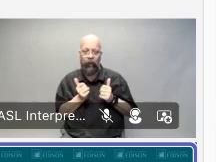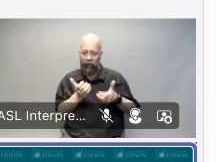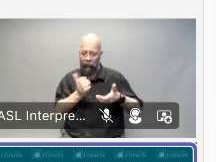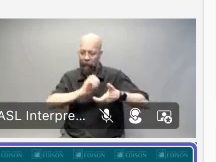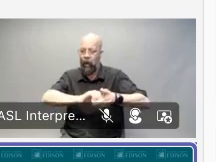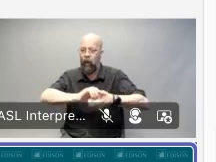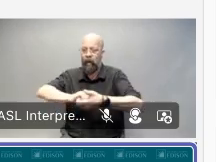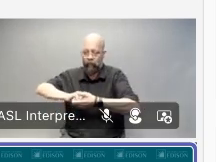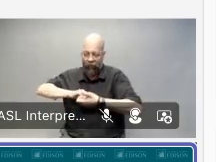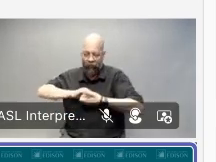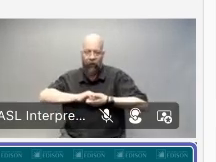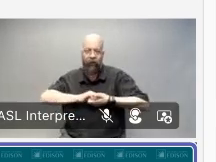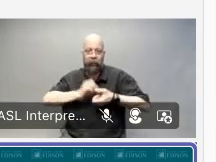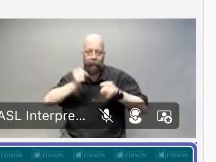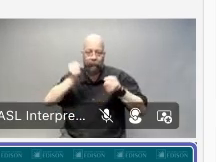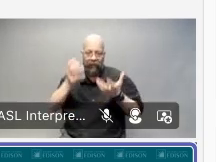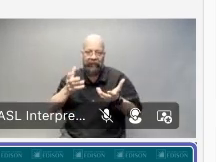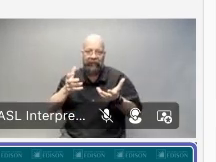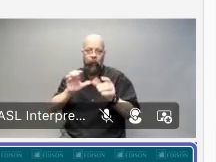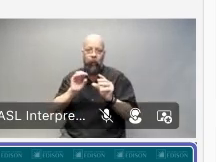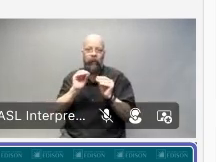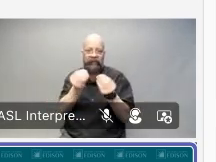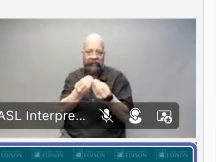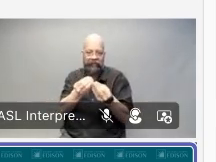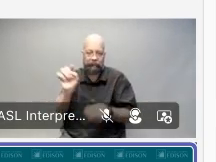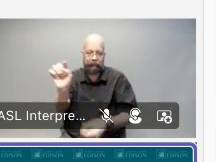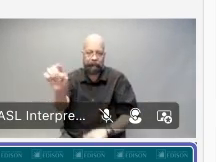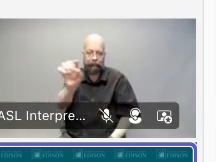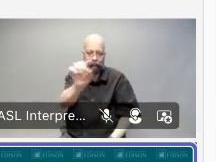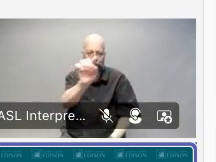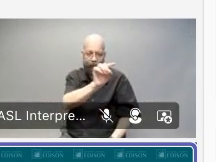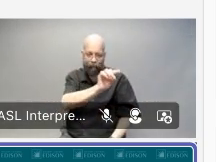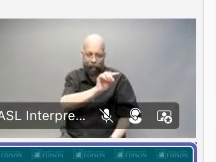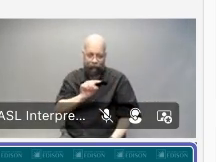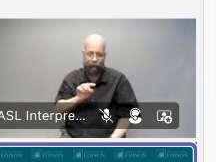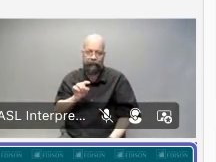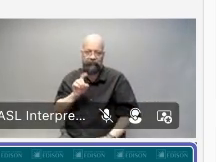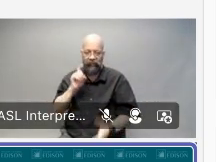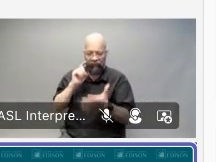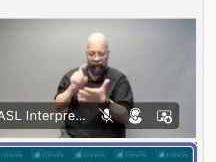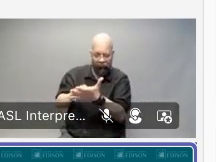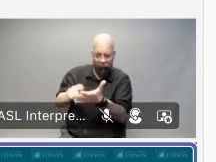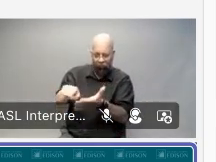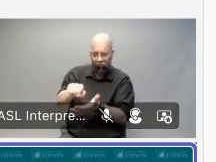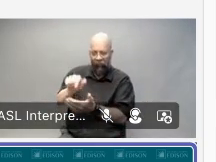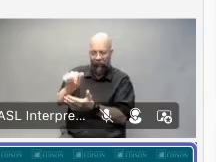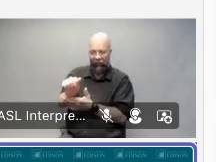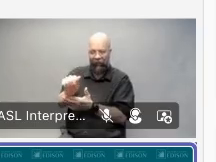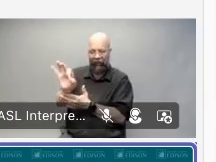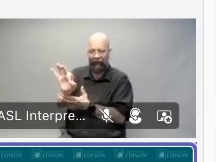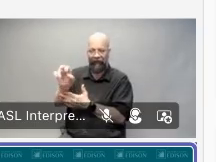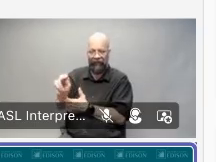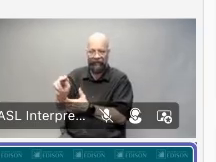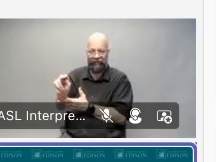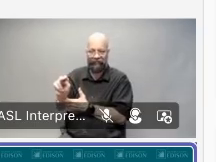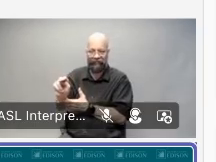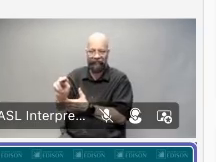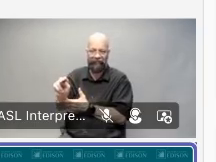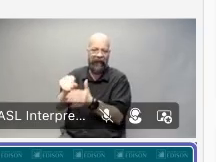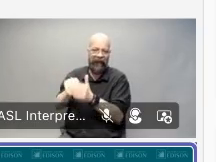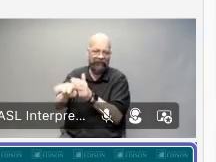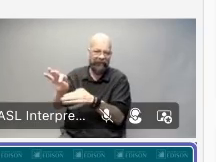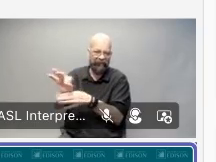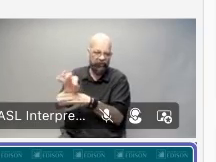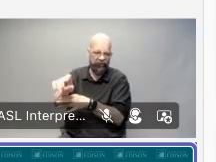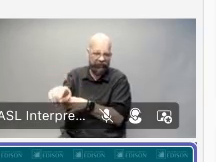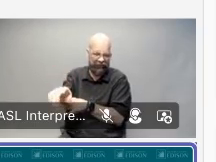multiple community-based organizations to help identify and support our AFN populations, especially around